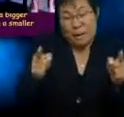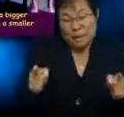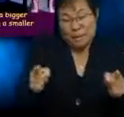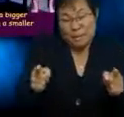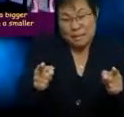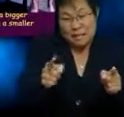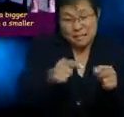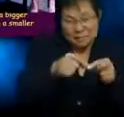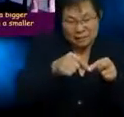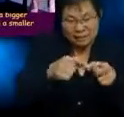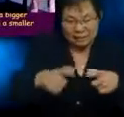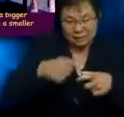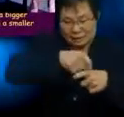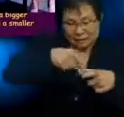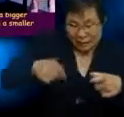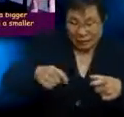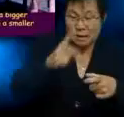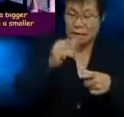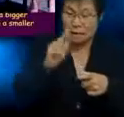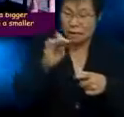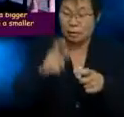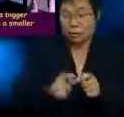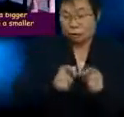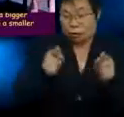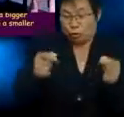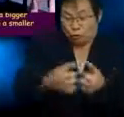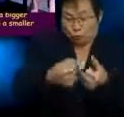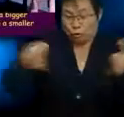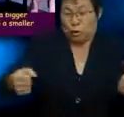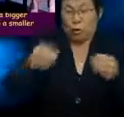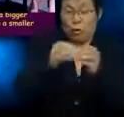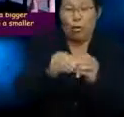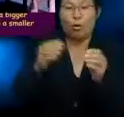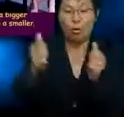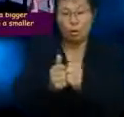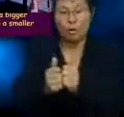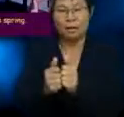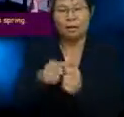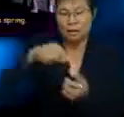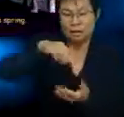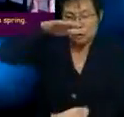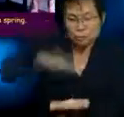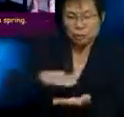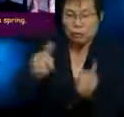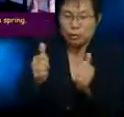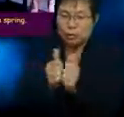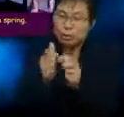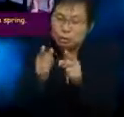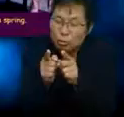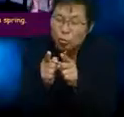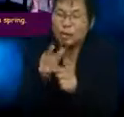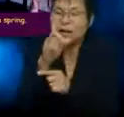diameter stretches more than a spring with a smaller diameter.